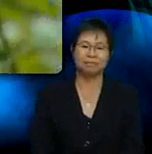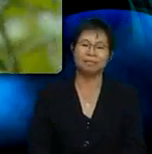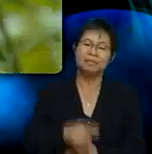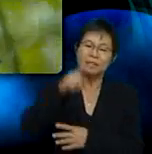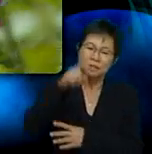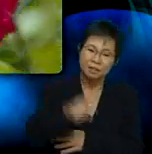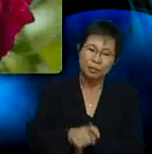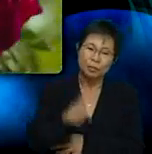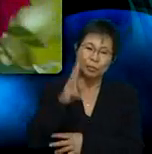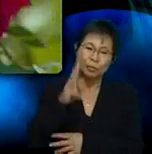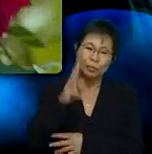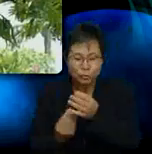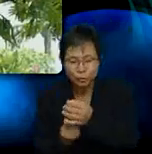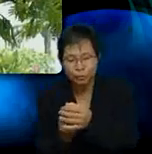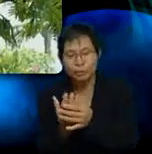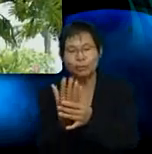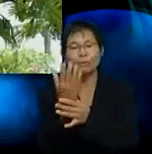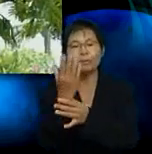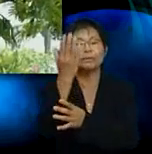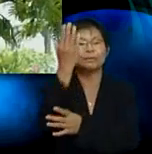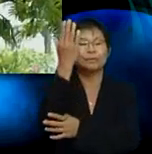It needs water to grow